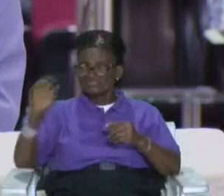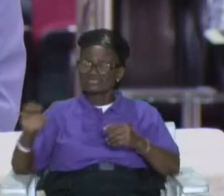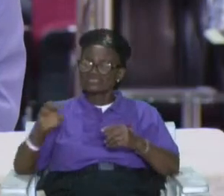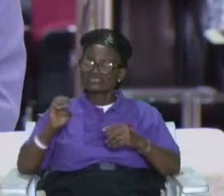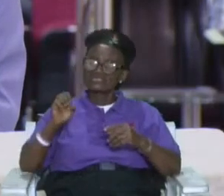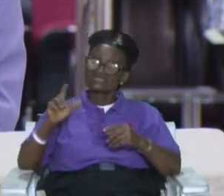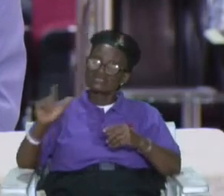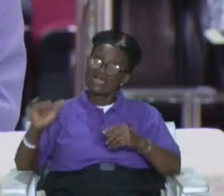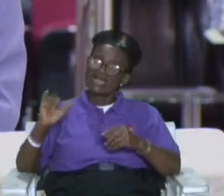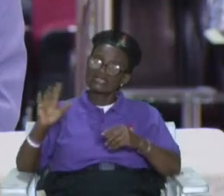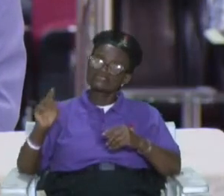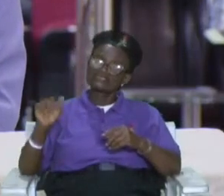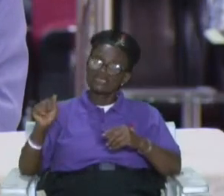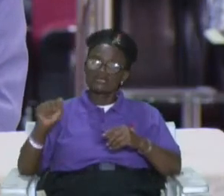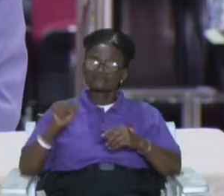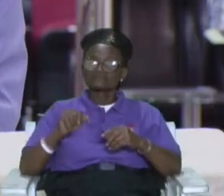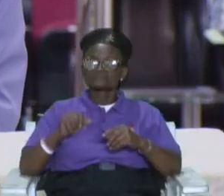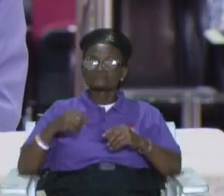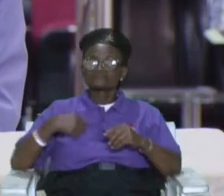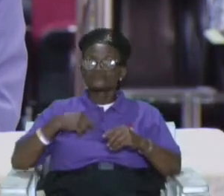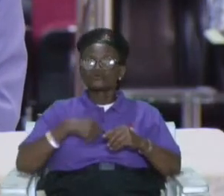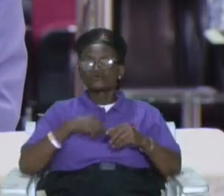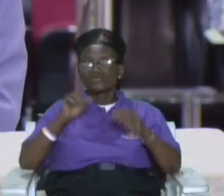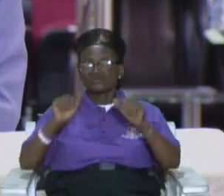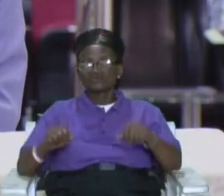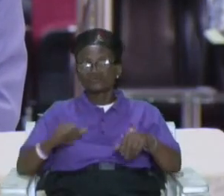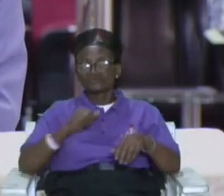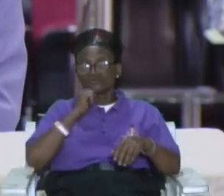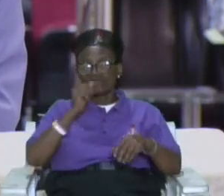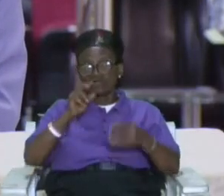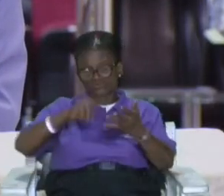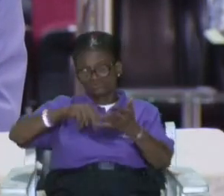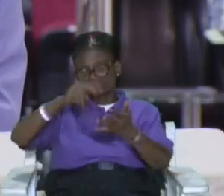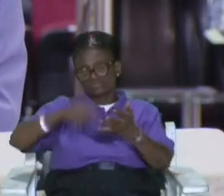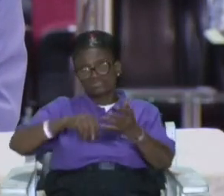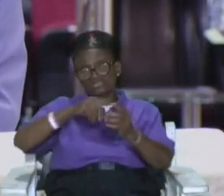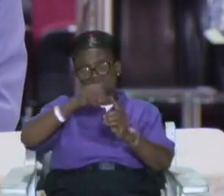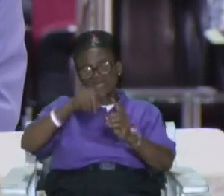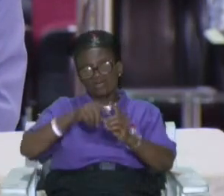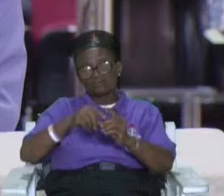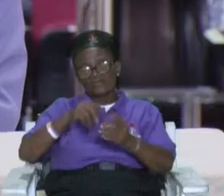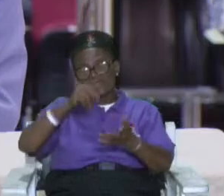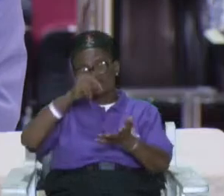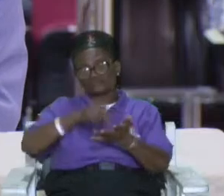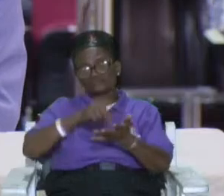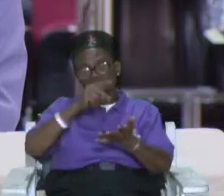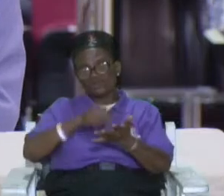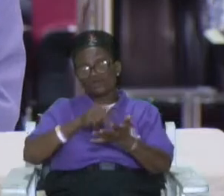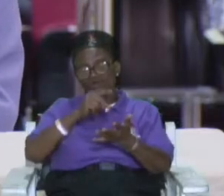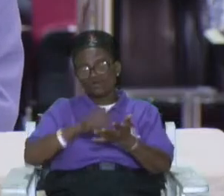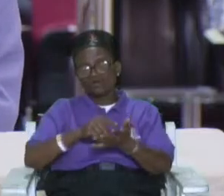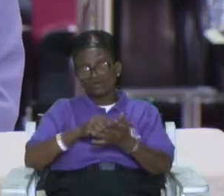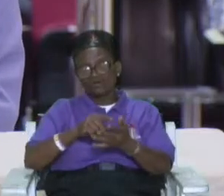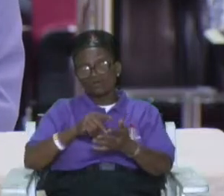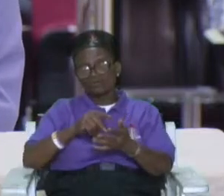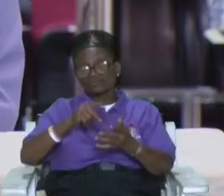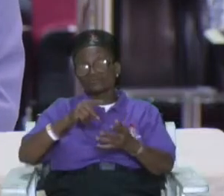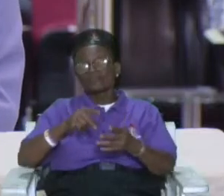We could not be reading about Paul performing special